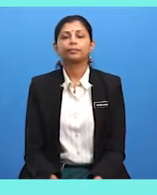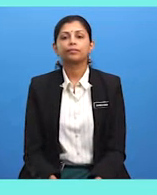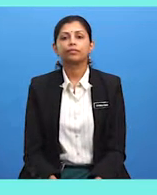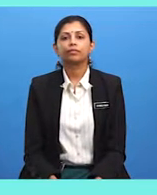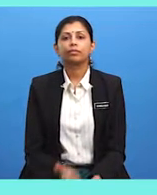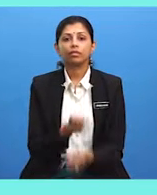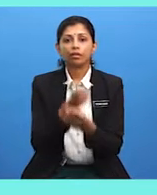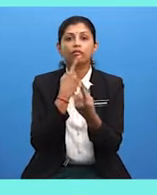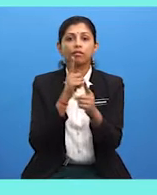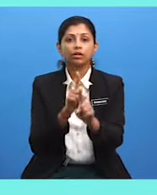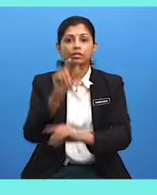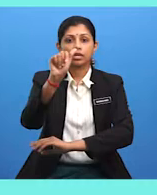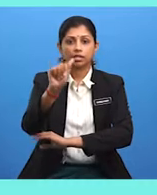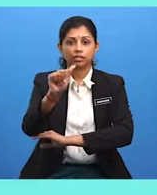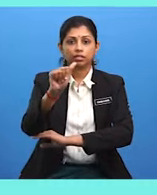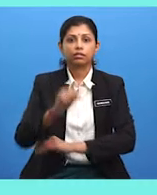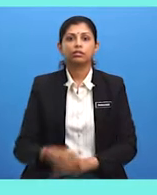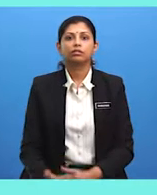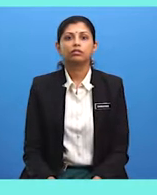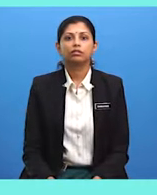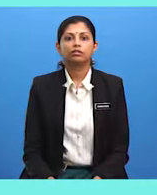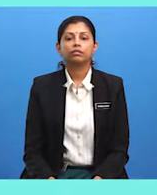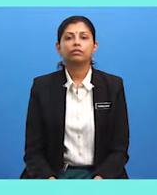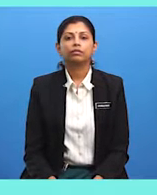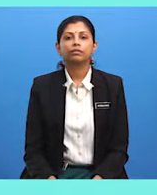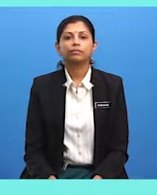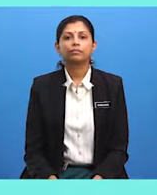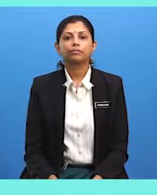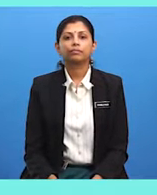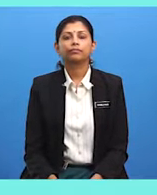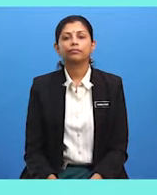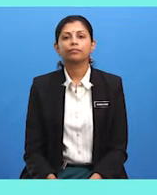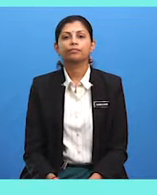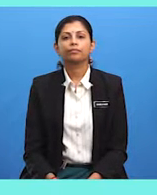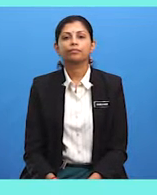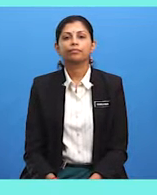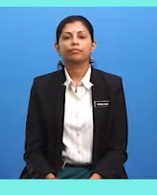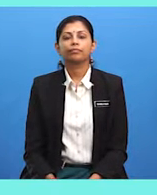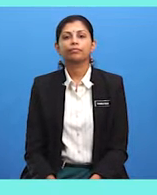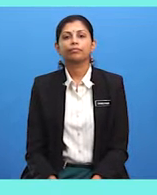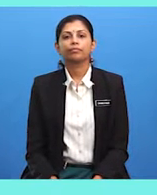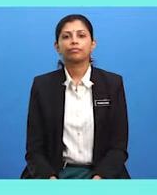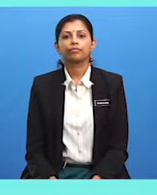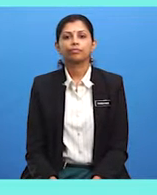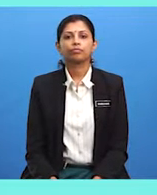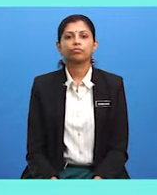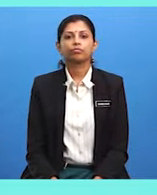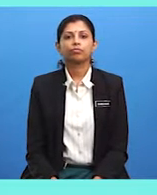The correct answer is adjusted and fine-tuned, as it should serve the purpose of the